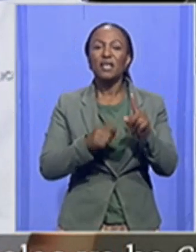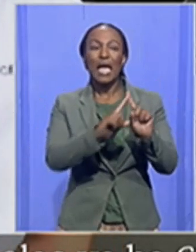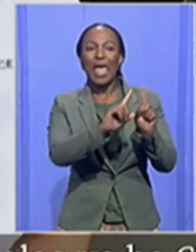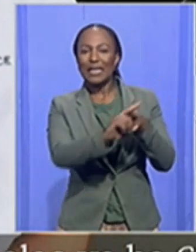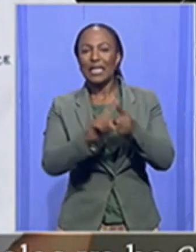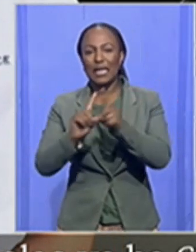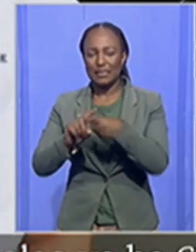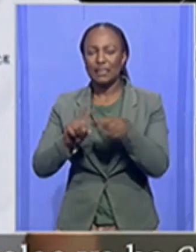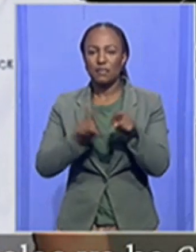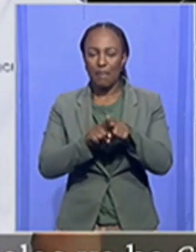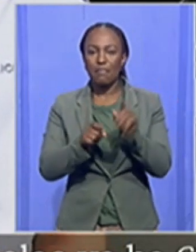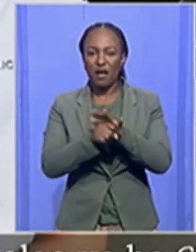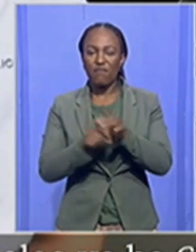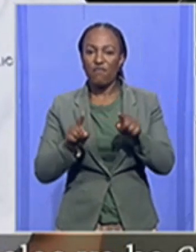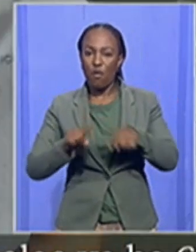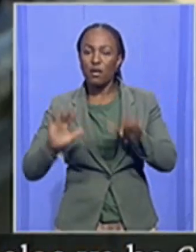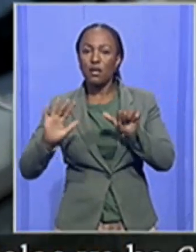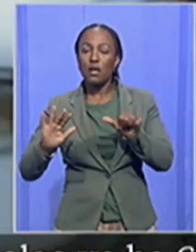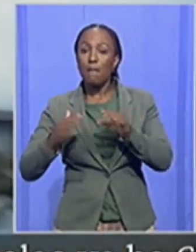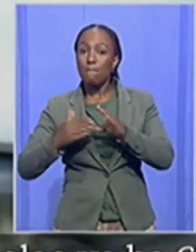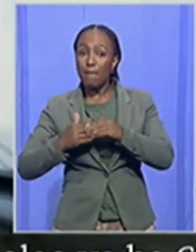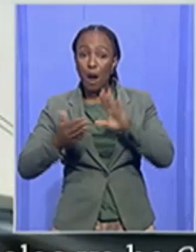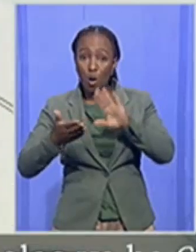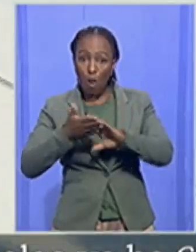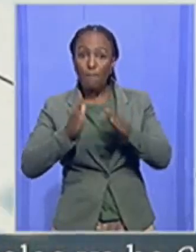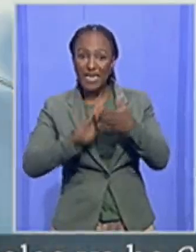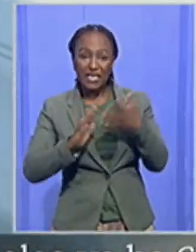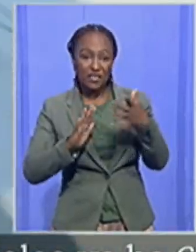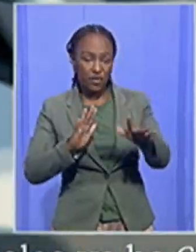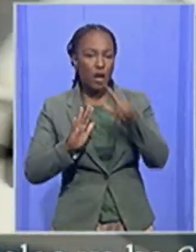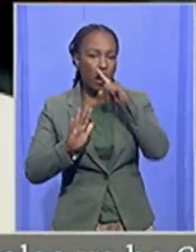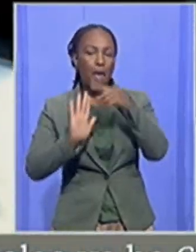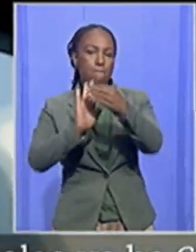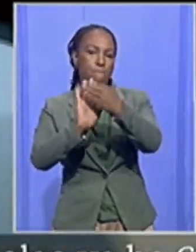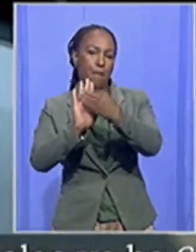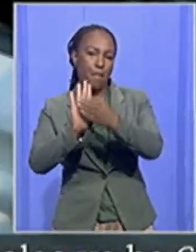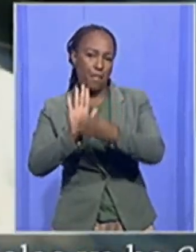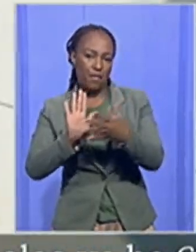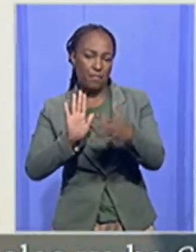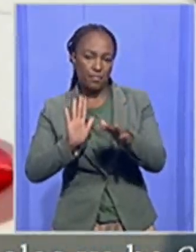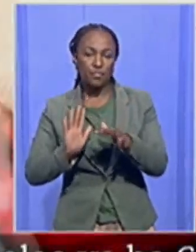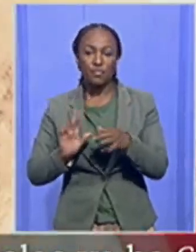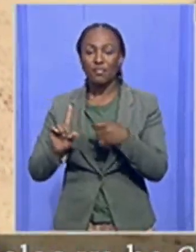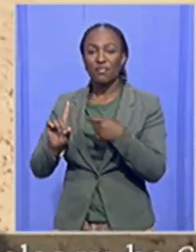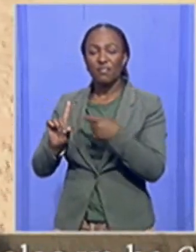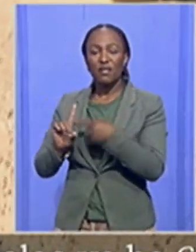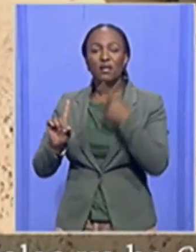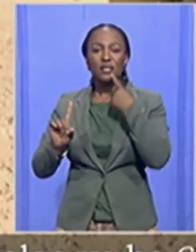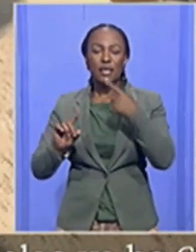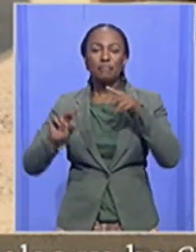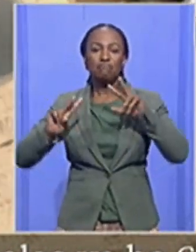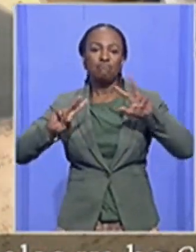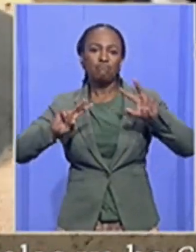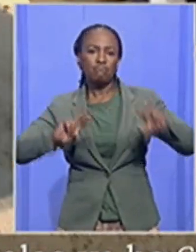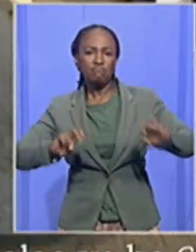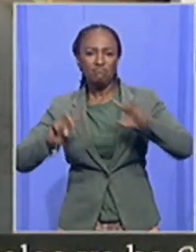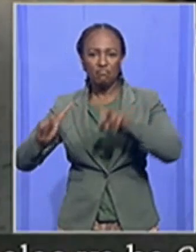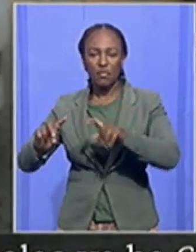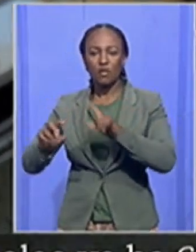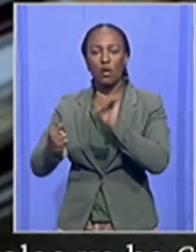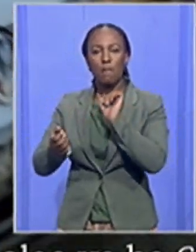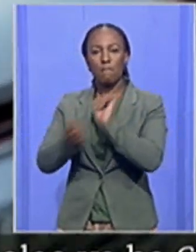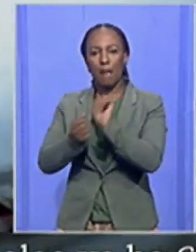individuals that were community members. Mathe o re monyakišiši yo a bego a kgatha tema e bohlokwa go golega lephodisa le